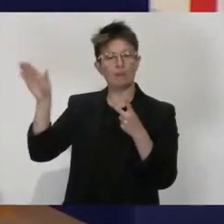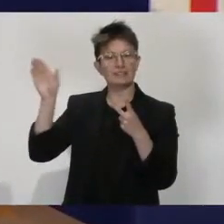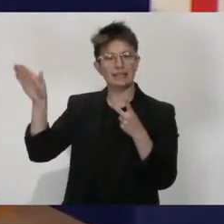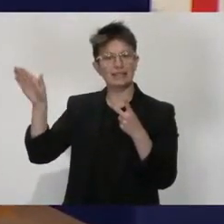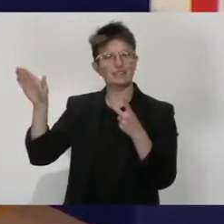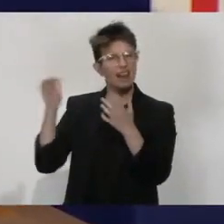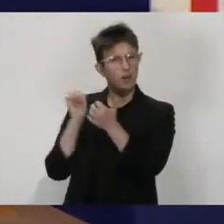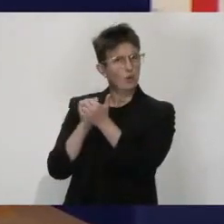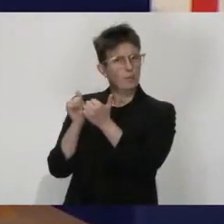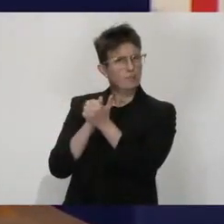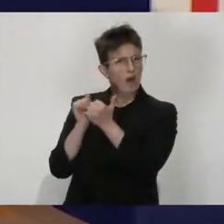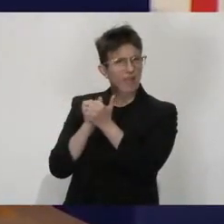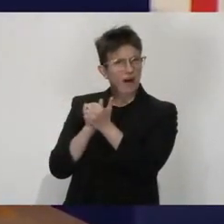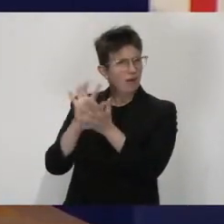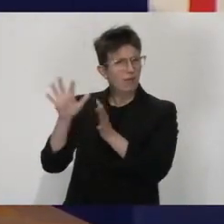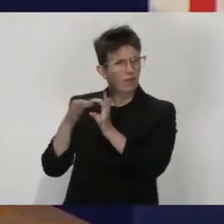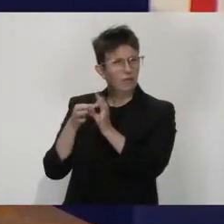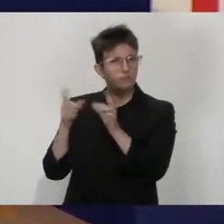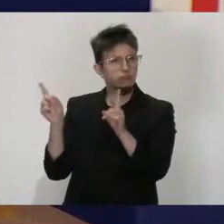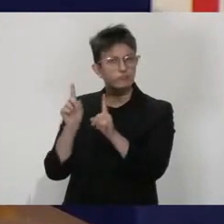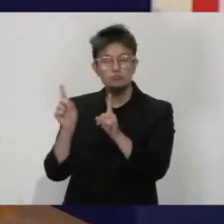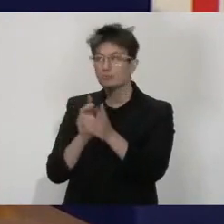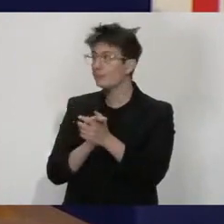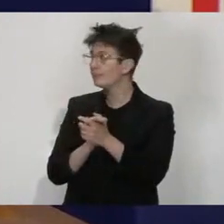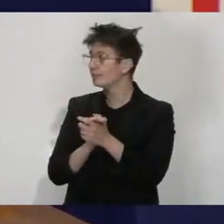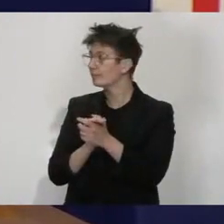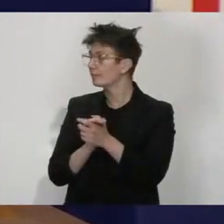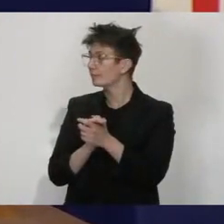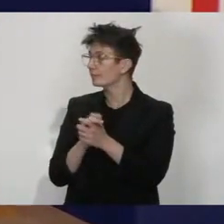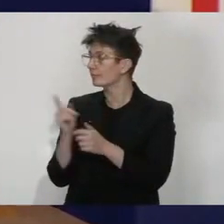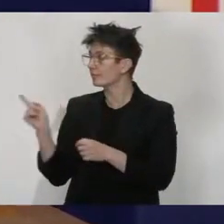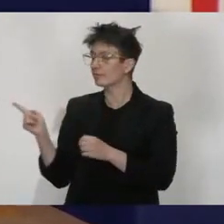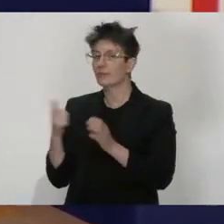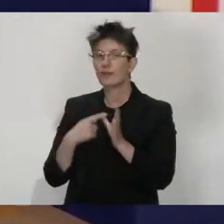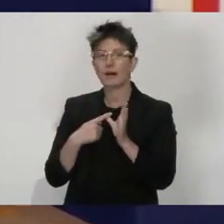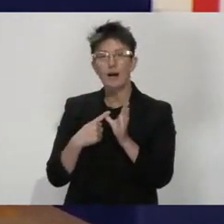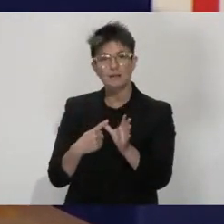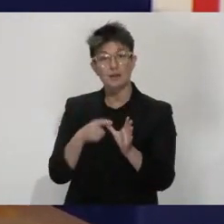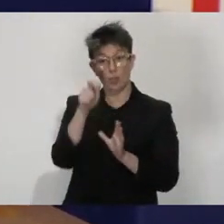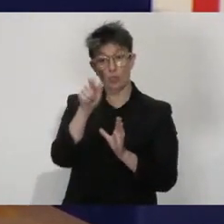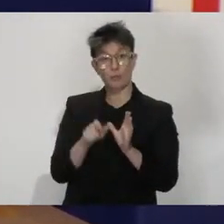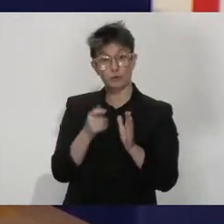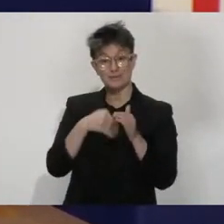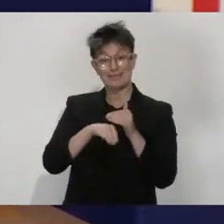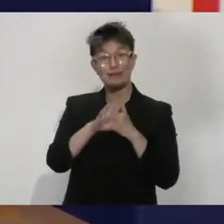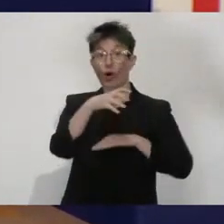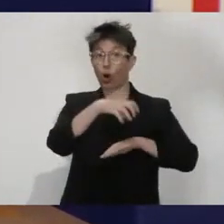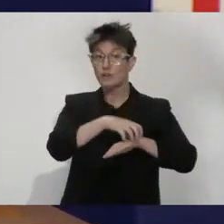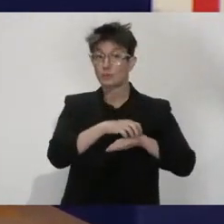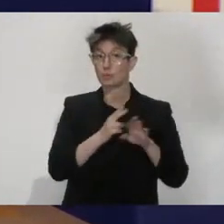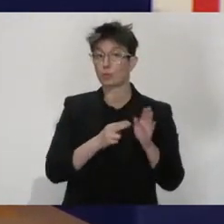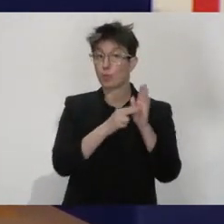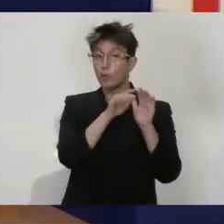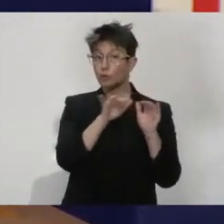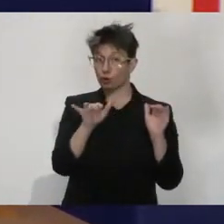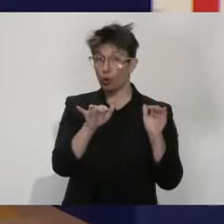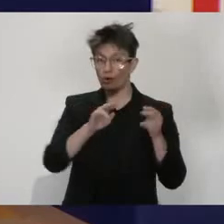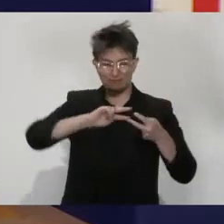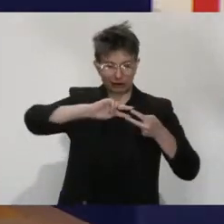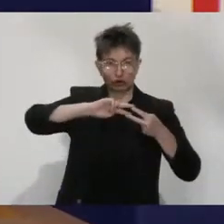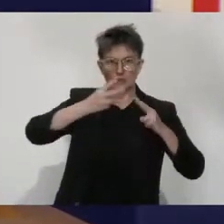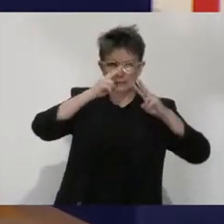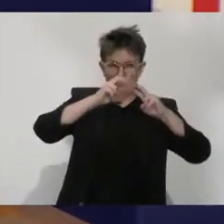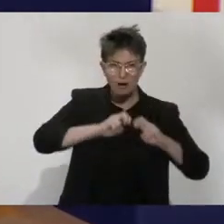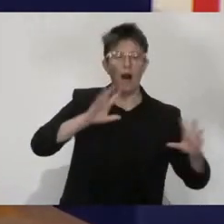The person who's in North Shore has been genomically linked, but we still are investigating the epidemiological